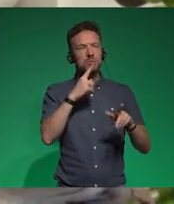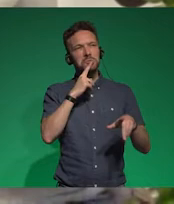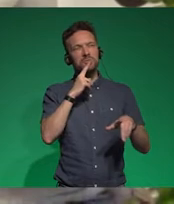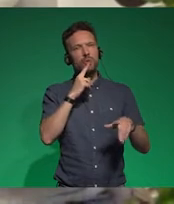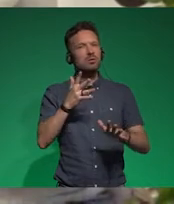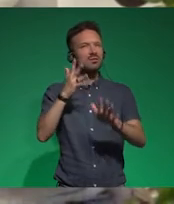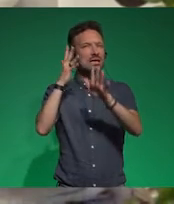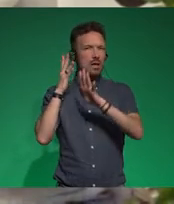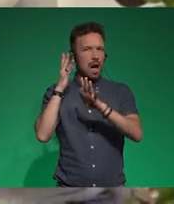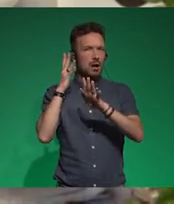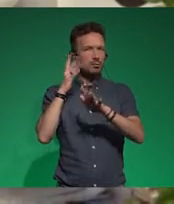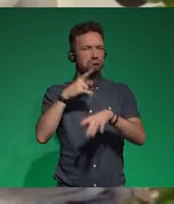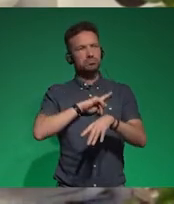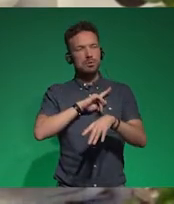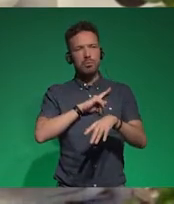Coming from,